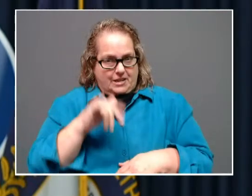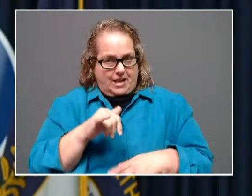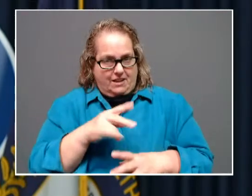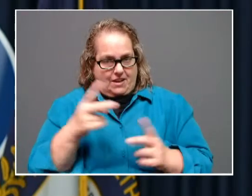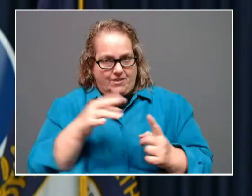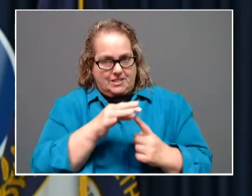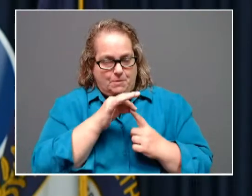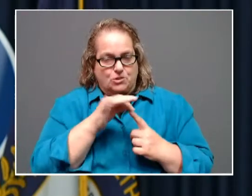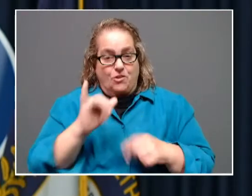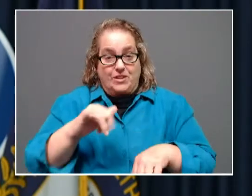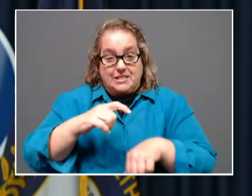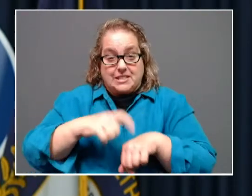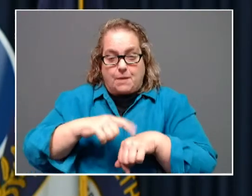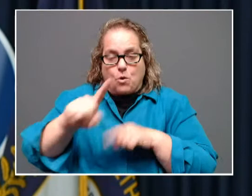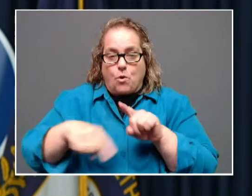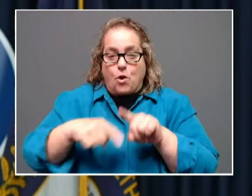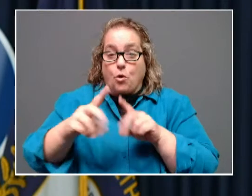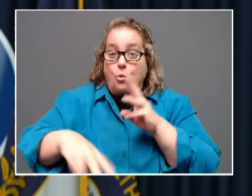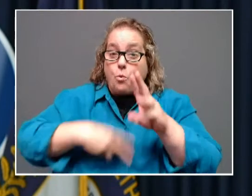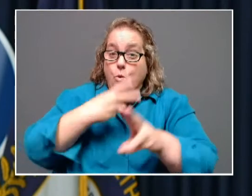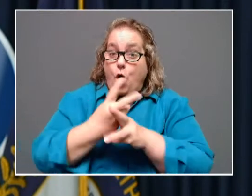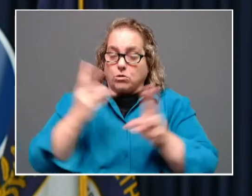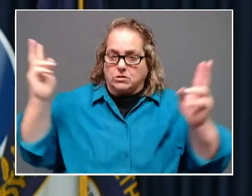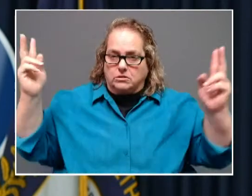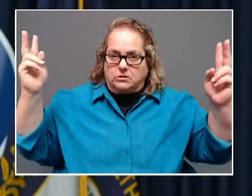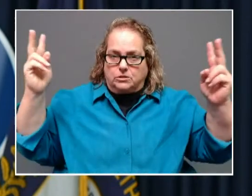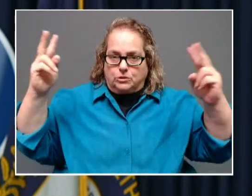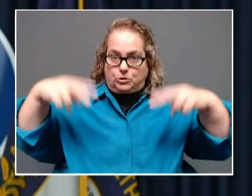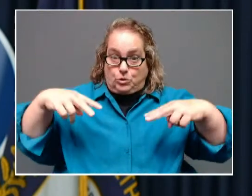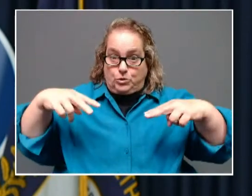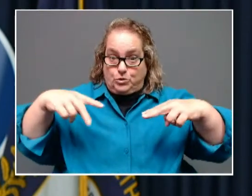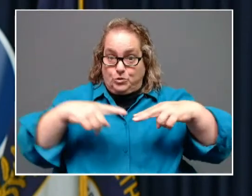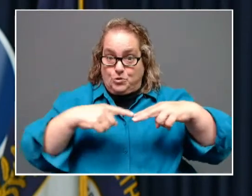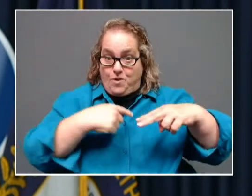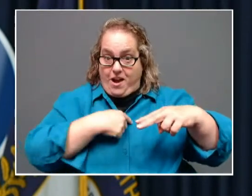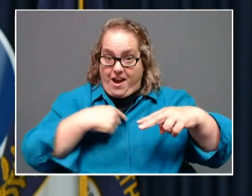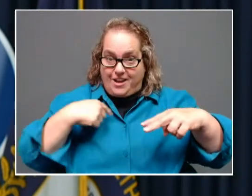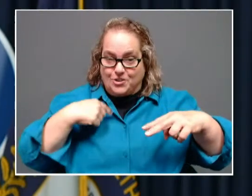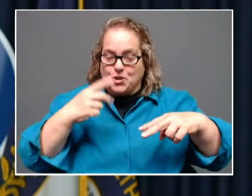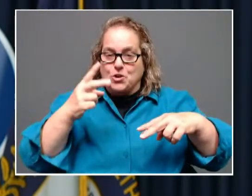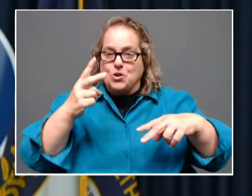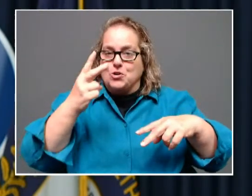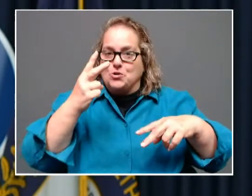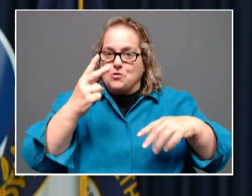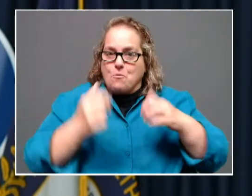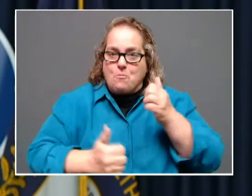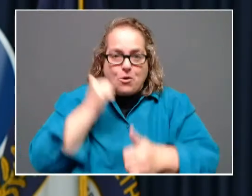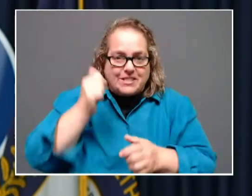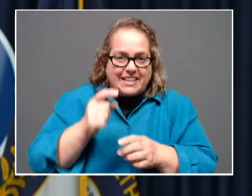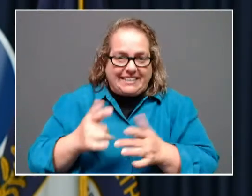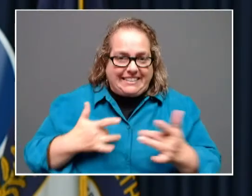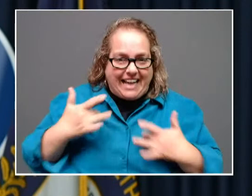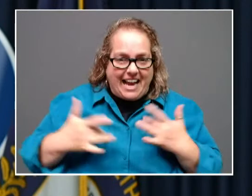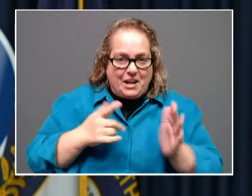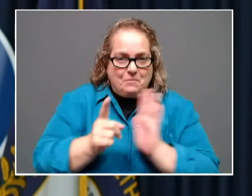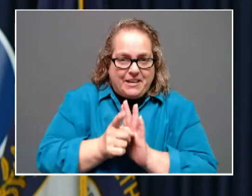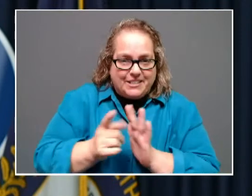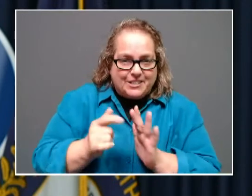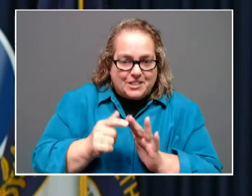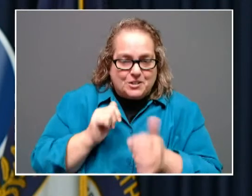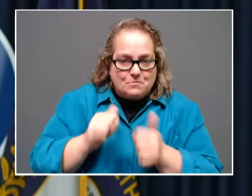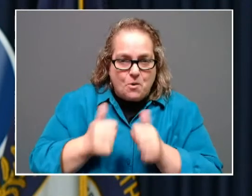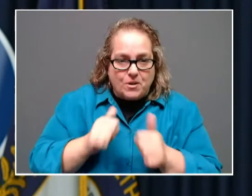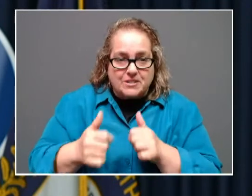entire world looks to us for the 2 most exciting minutes in sports. And there couldn't be a more perfect time to come together